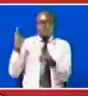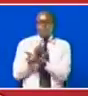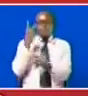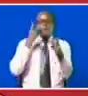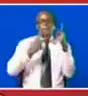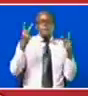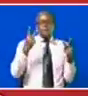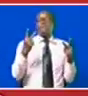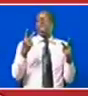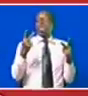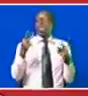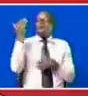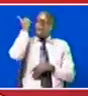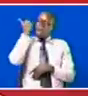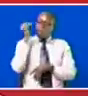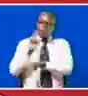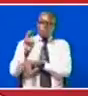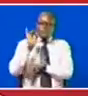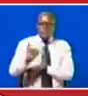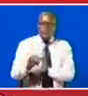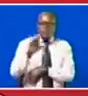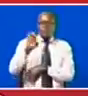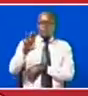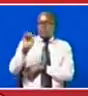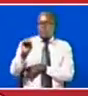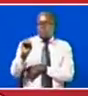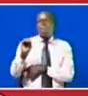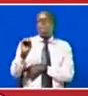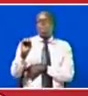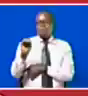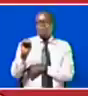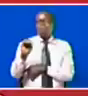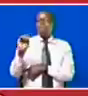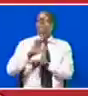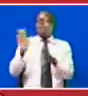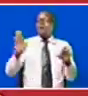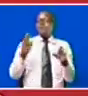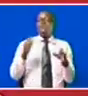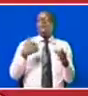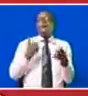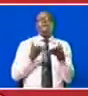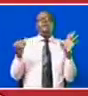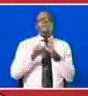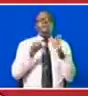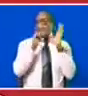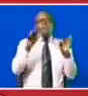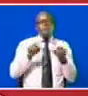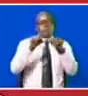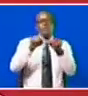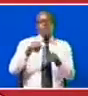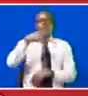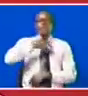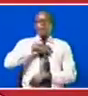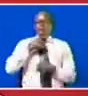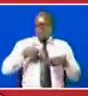views. In fact, the court had observed that the CEO stroke CS would not suffer any prejudice if he proceeds on leave